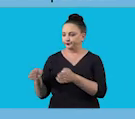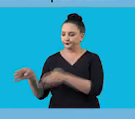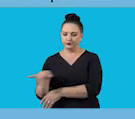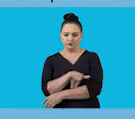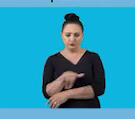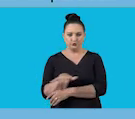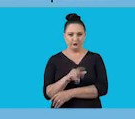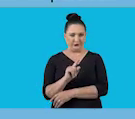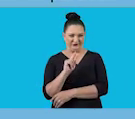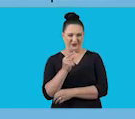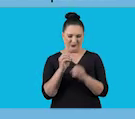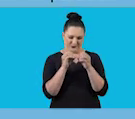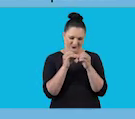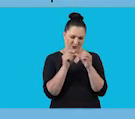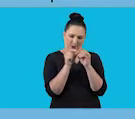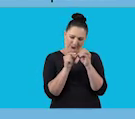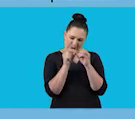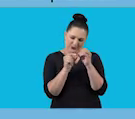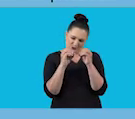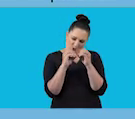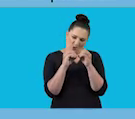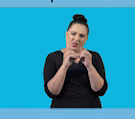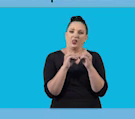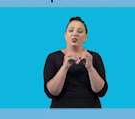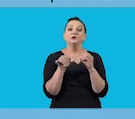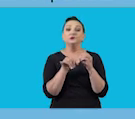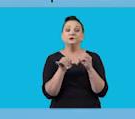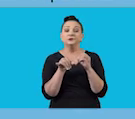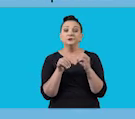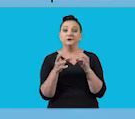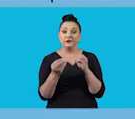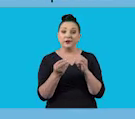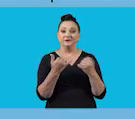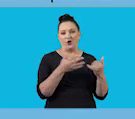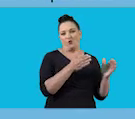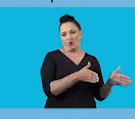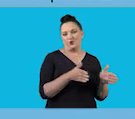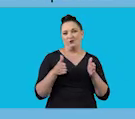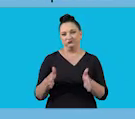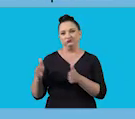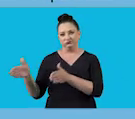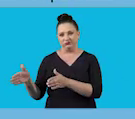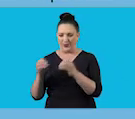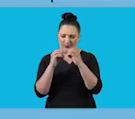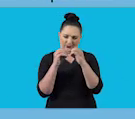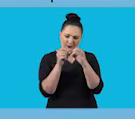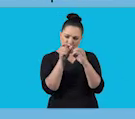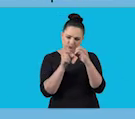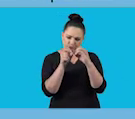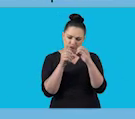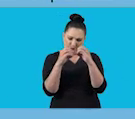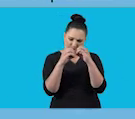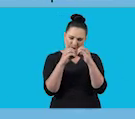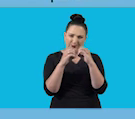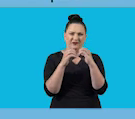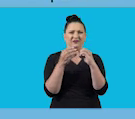of matters, which one has the smallest spaces between the particles? List them in that order. So the smallest space between the